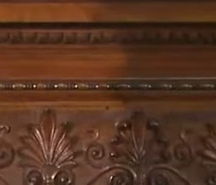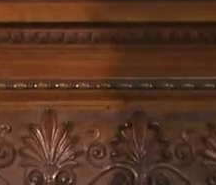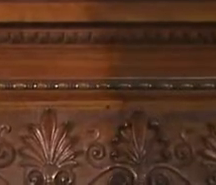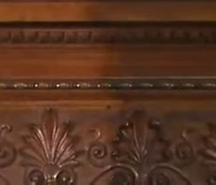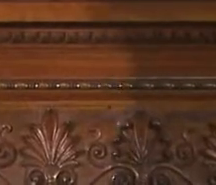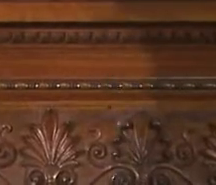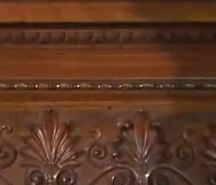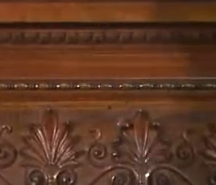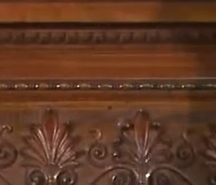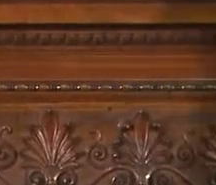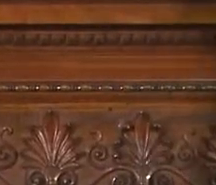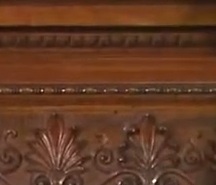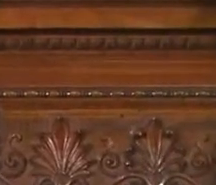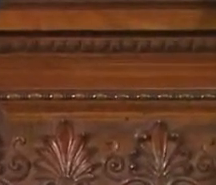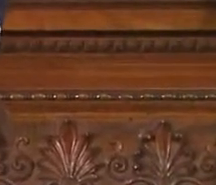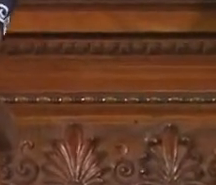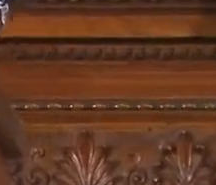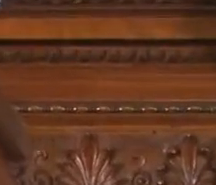No, thanks,